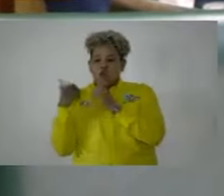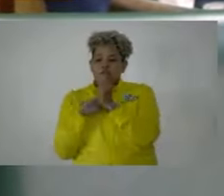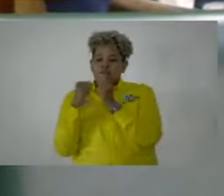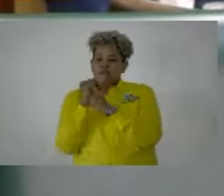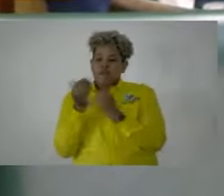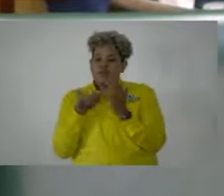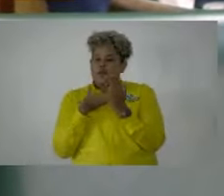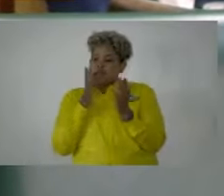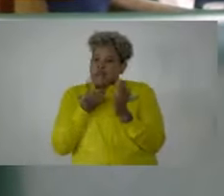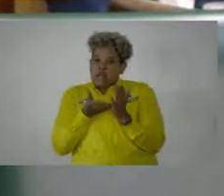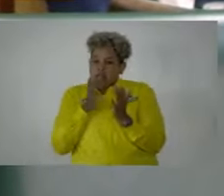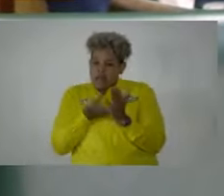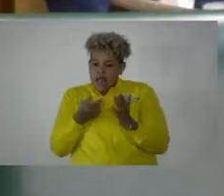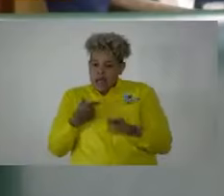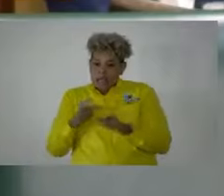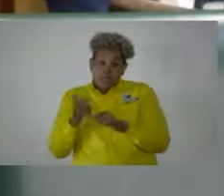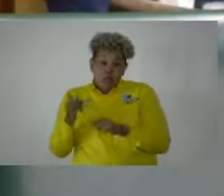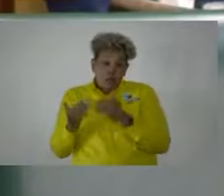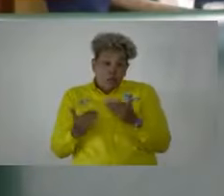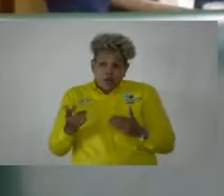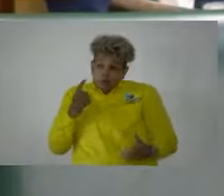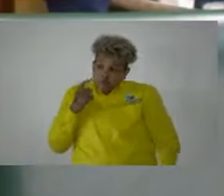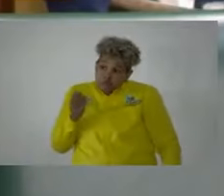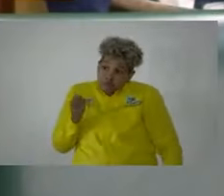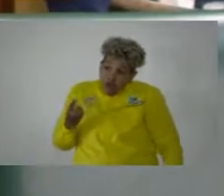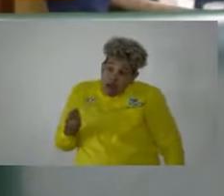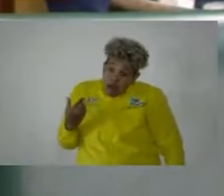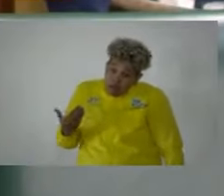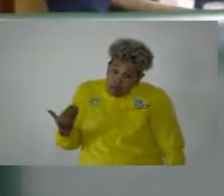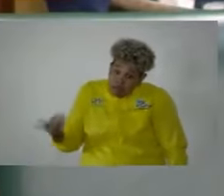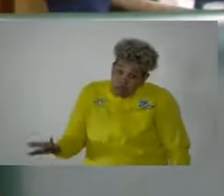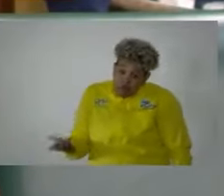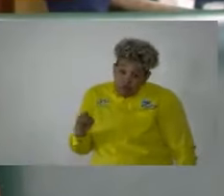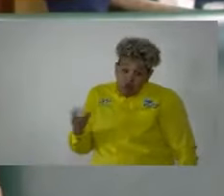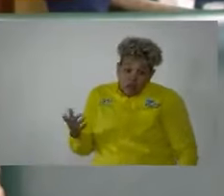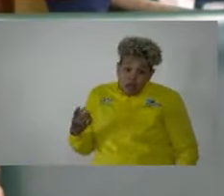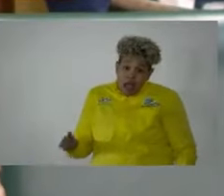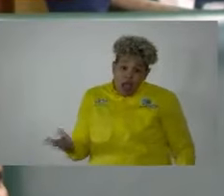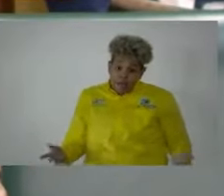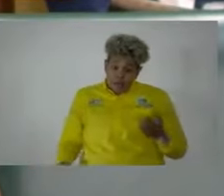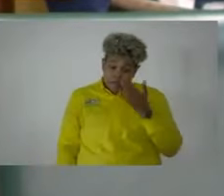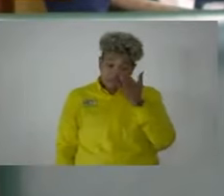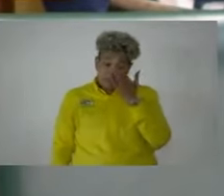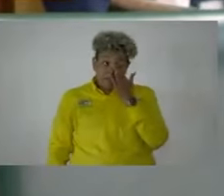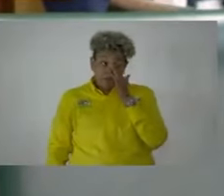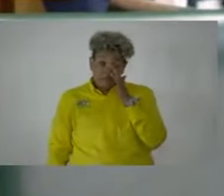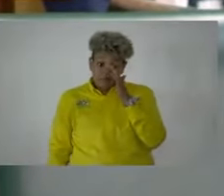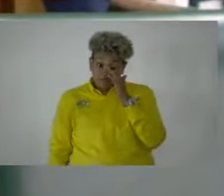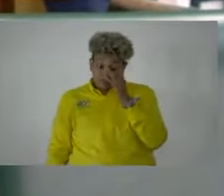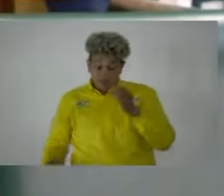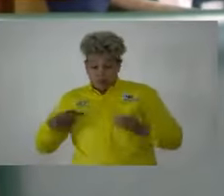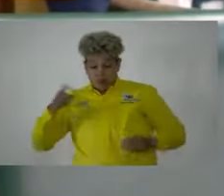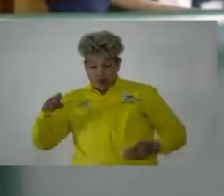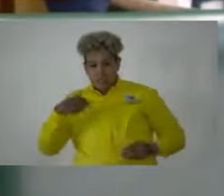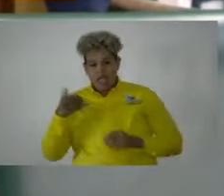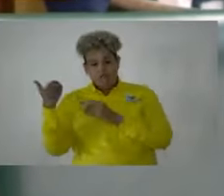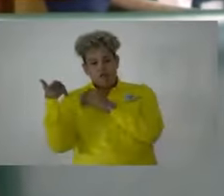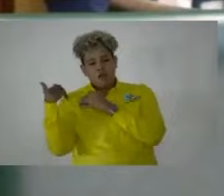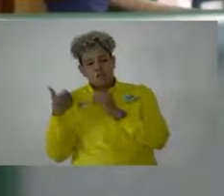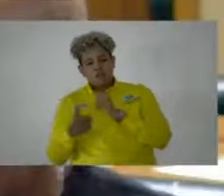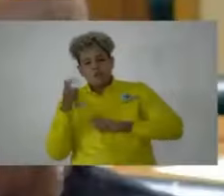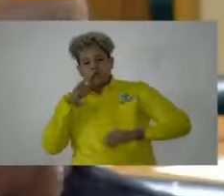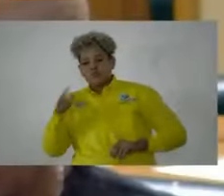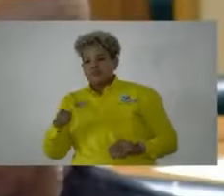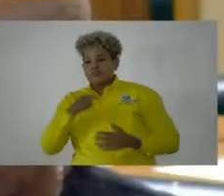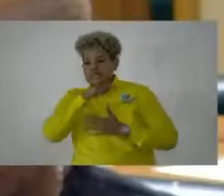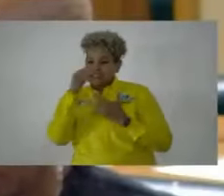framework. I had started that process as well. I don't hear nothing about it. We need to have accountability for the most dire